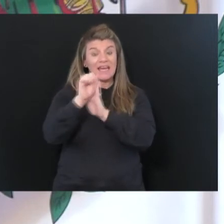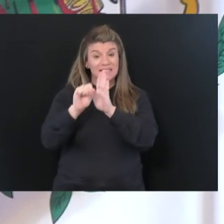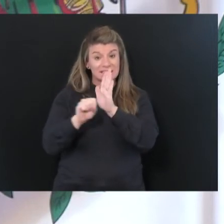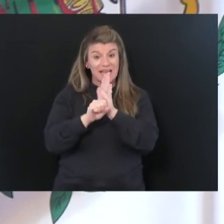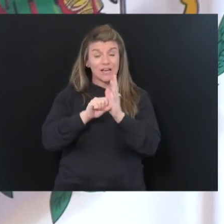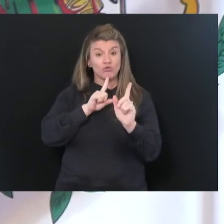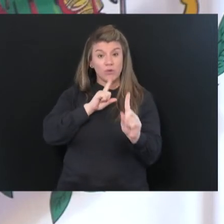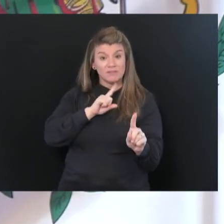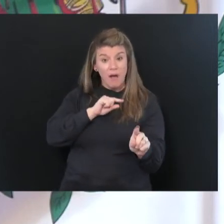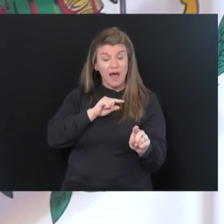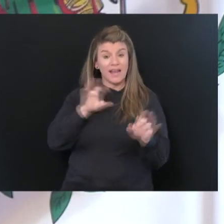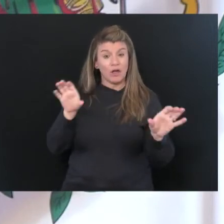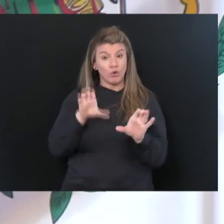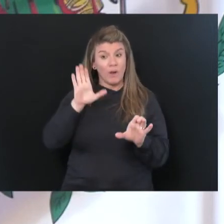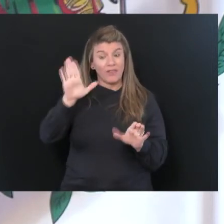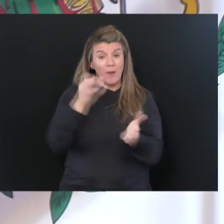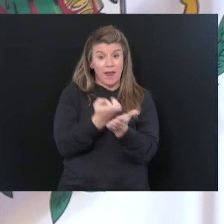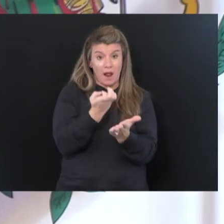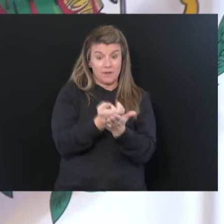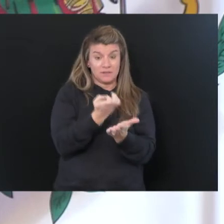and doing economically.